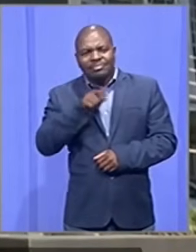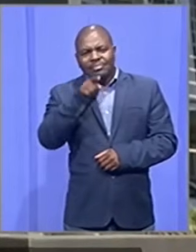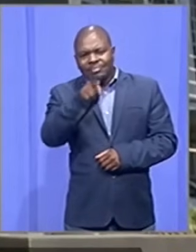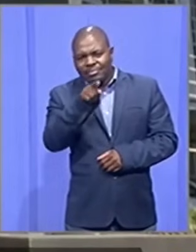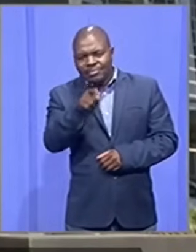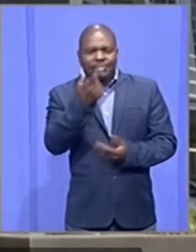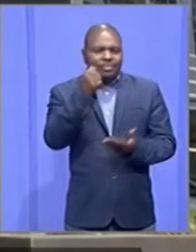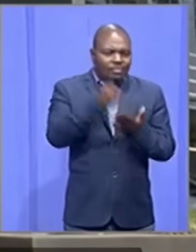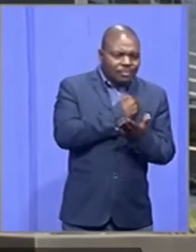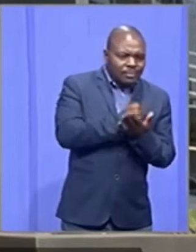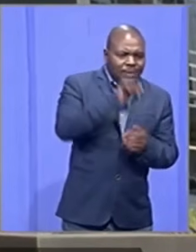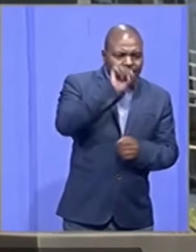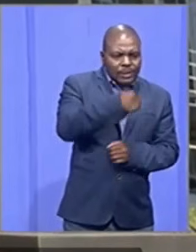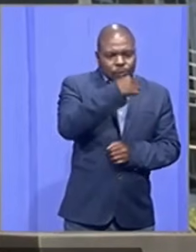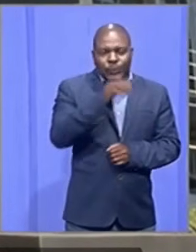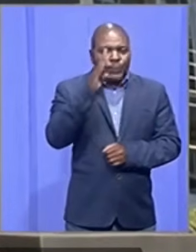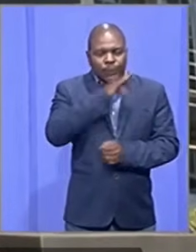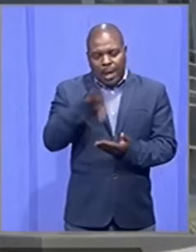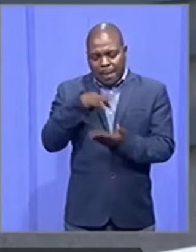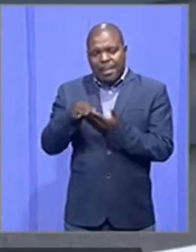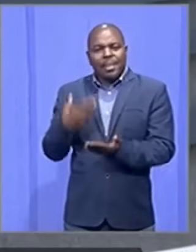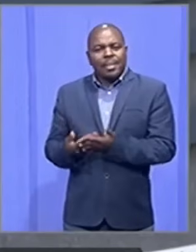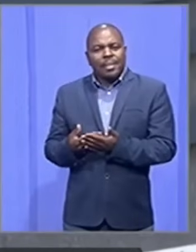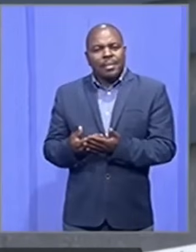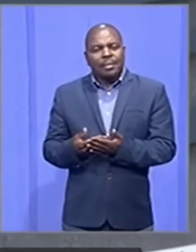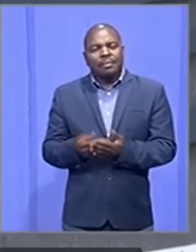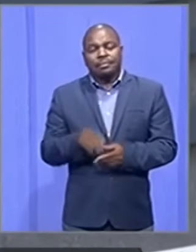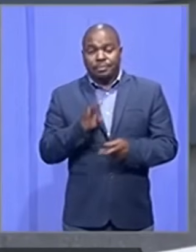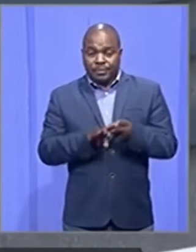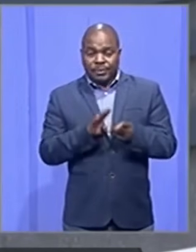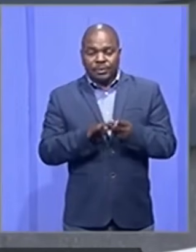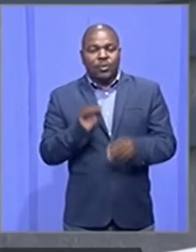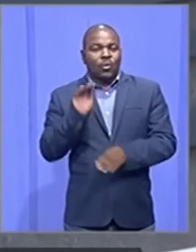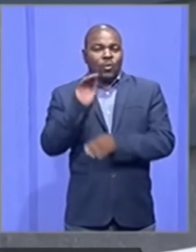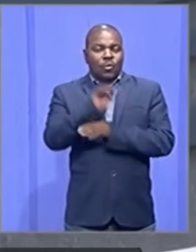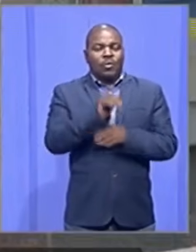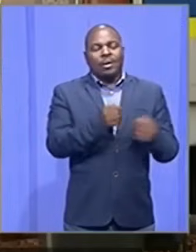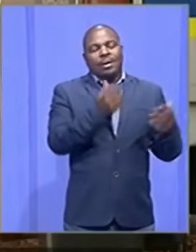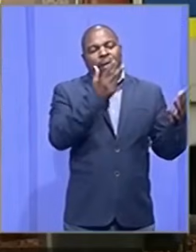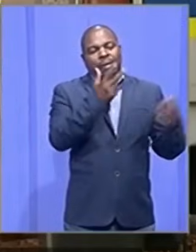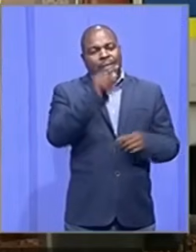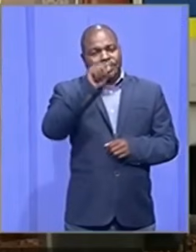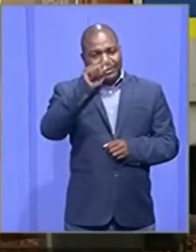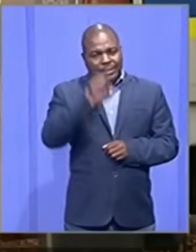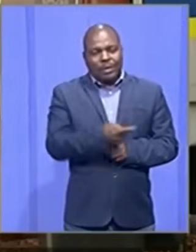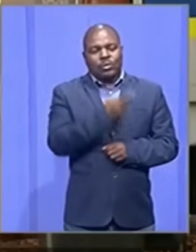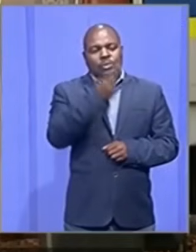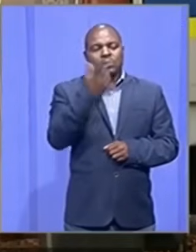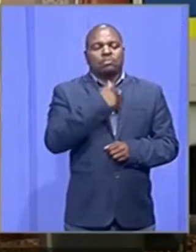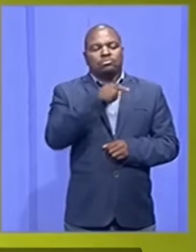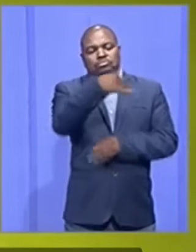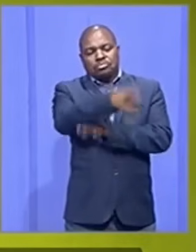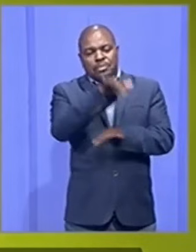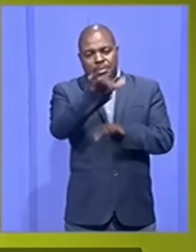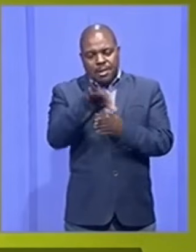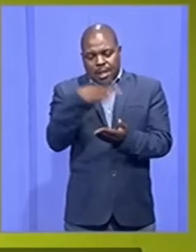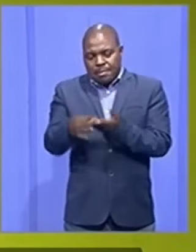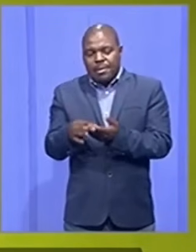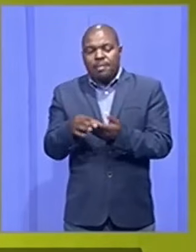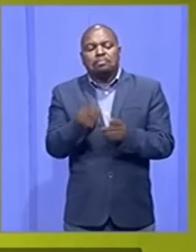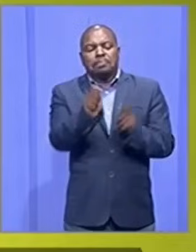na le mangolo kapa tjhe ho hlaloswa ha ile melata e ka hodimo ho dikete tse 8 e seng e lefilwe ke letlole lena. We're